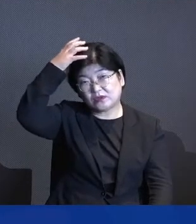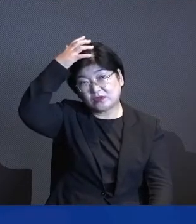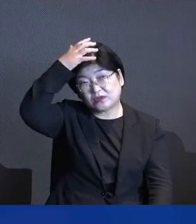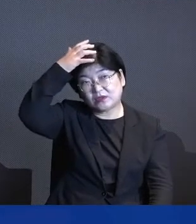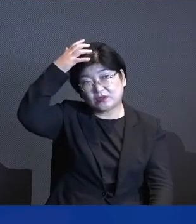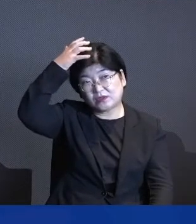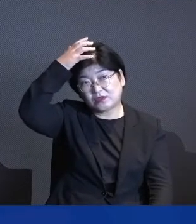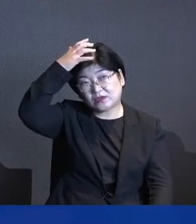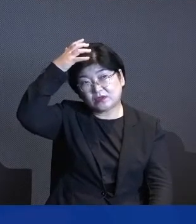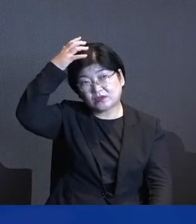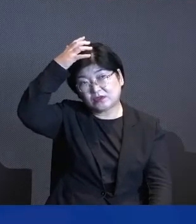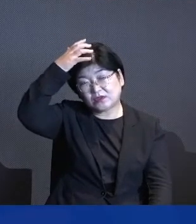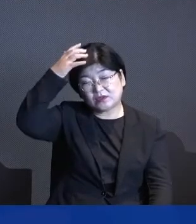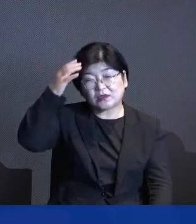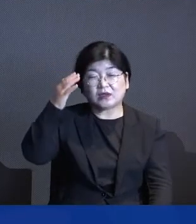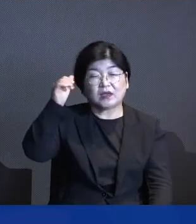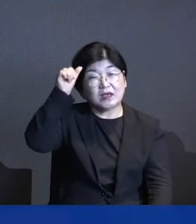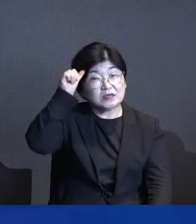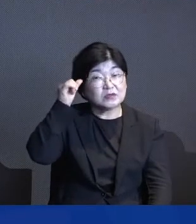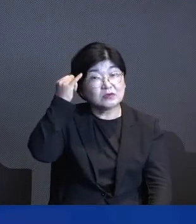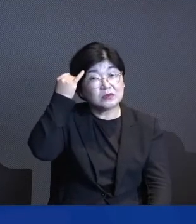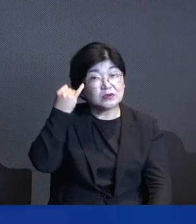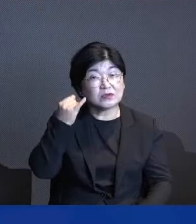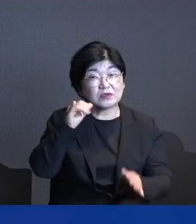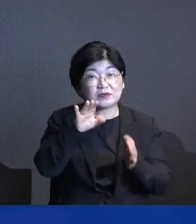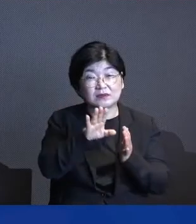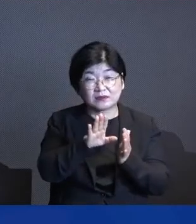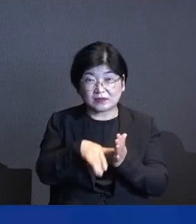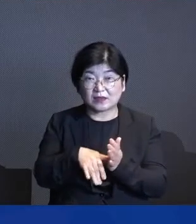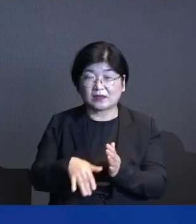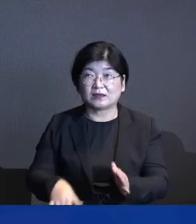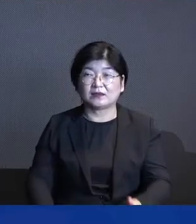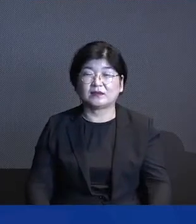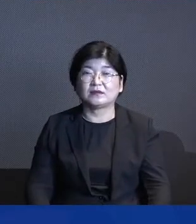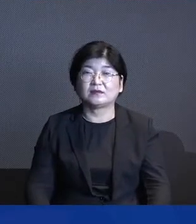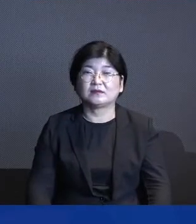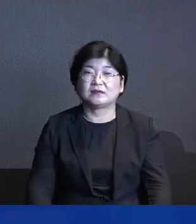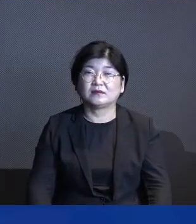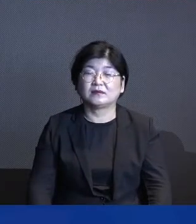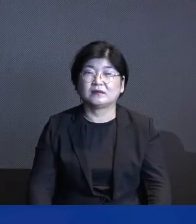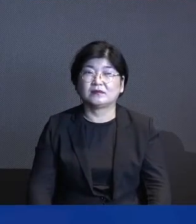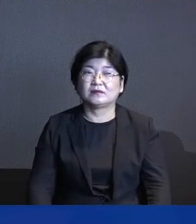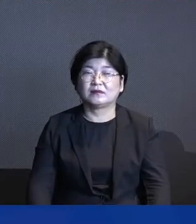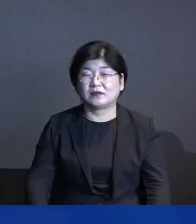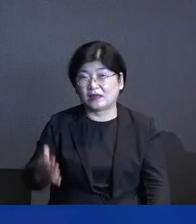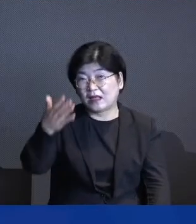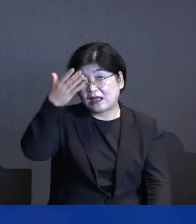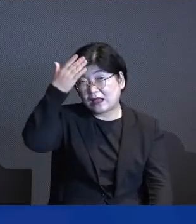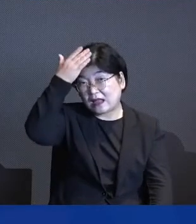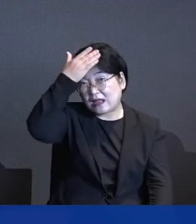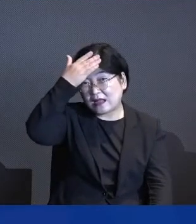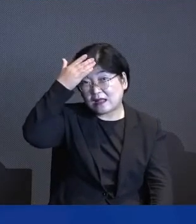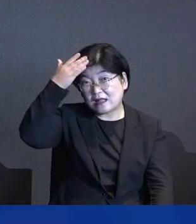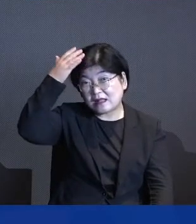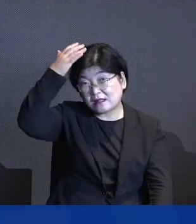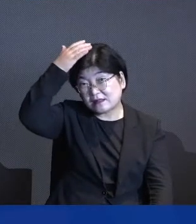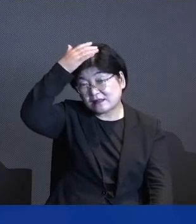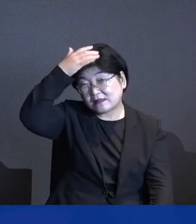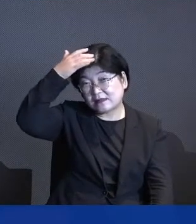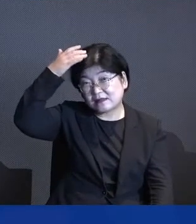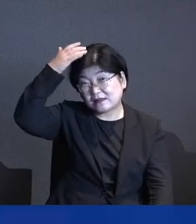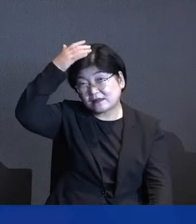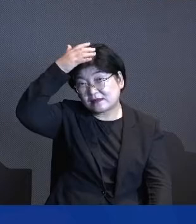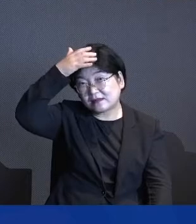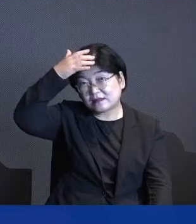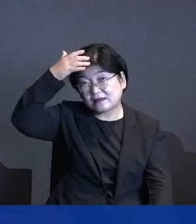adolescence, you control your prefrontal control. Frontal cortex thins